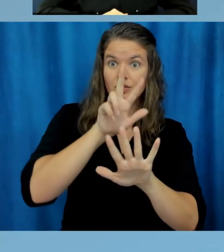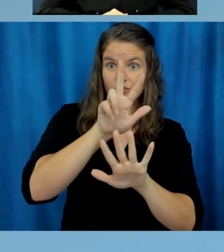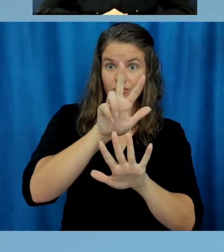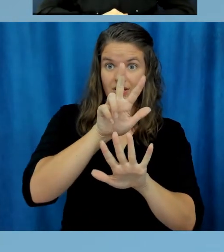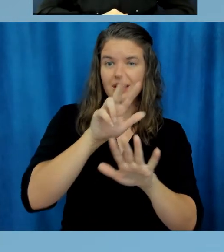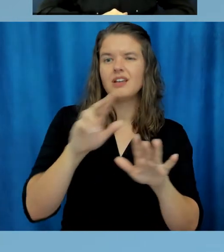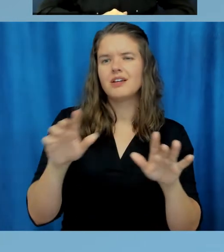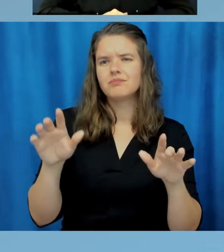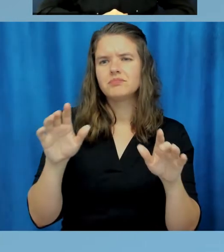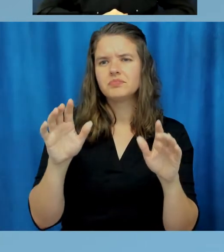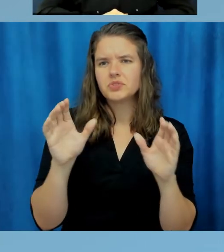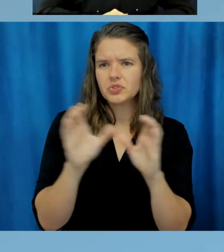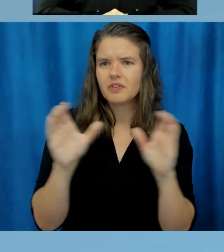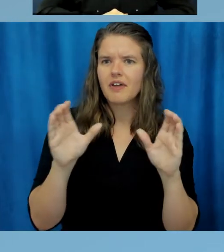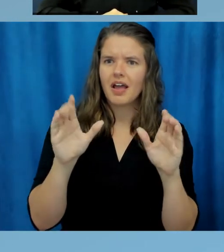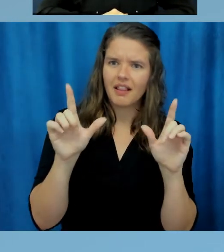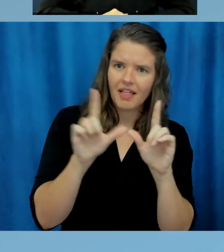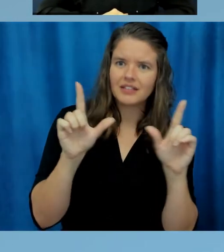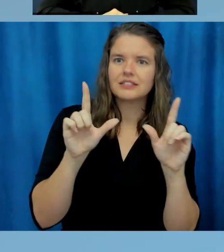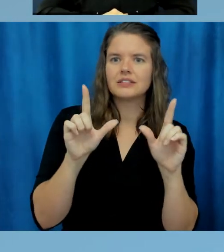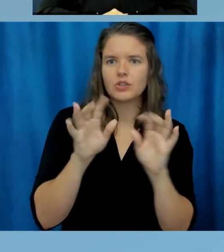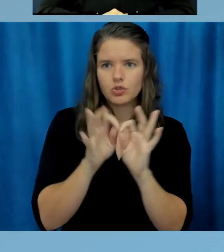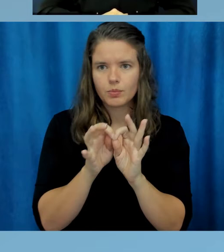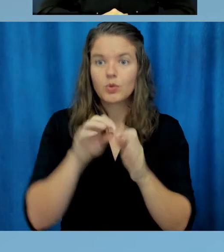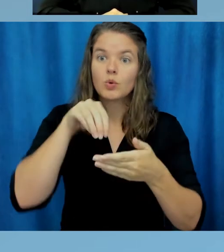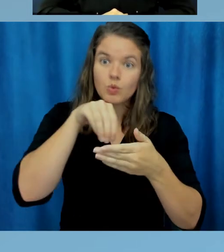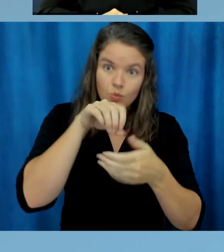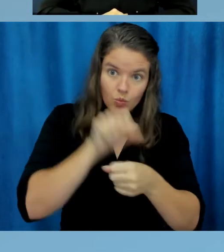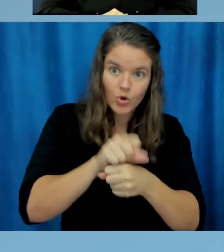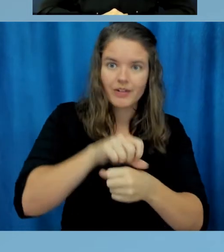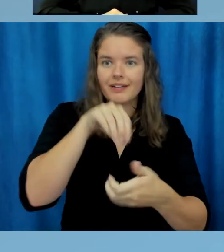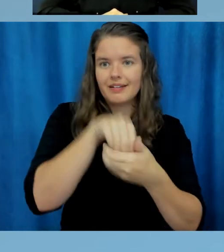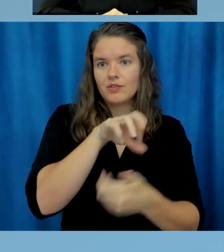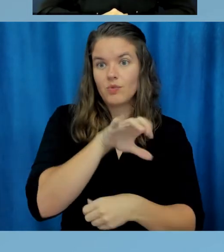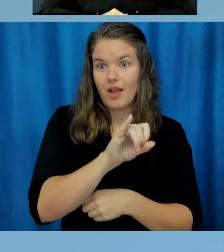Island that are licensed, and 2 are consumers.